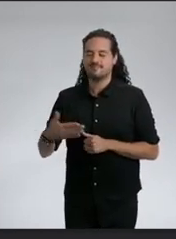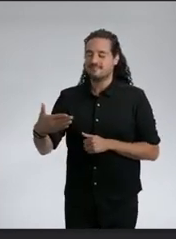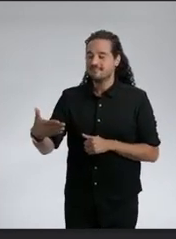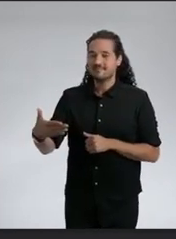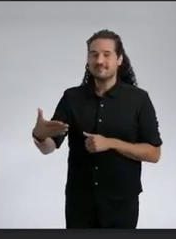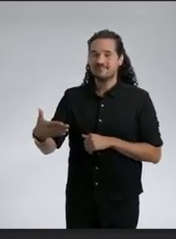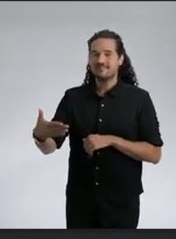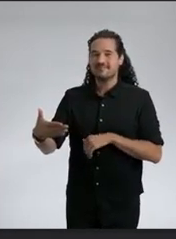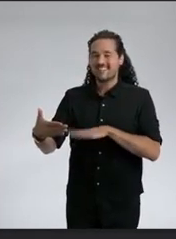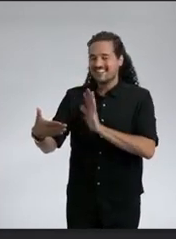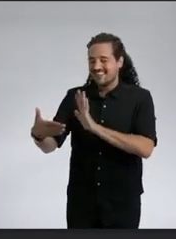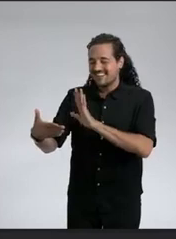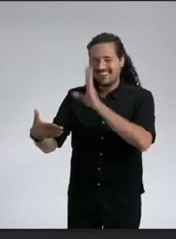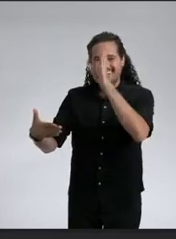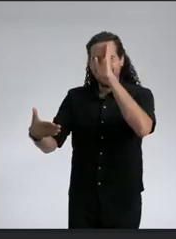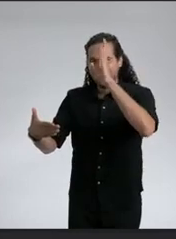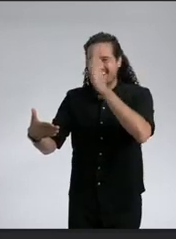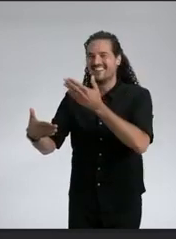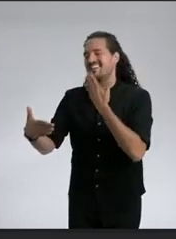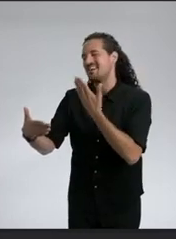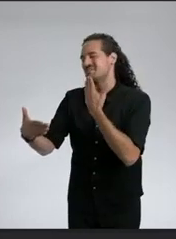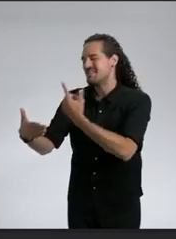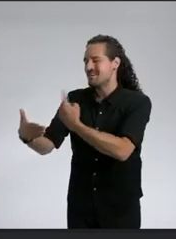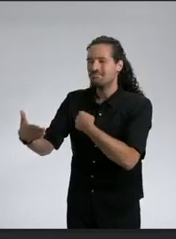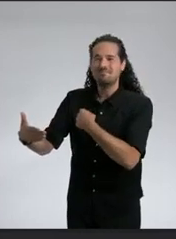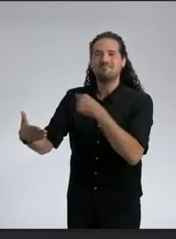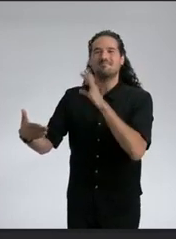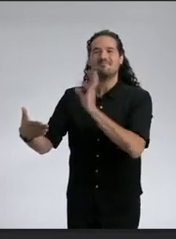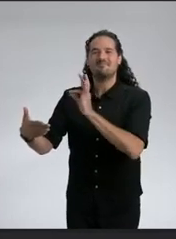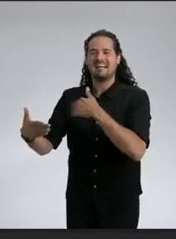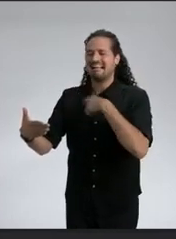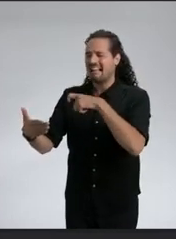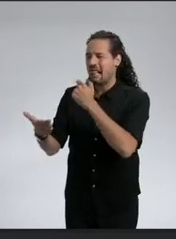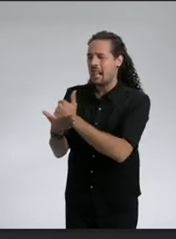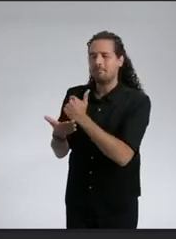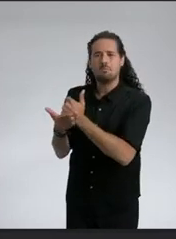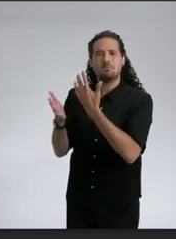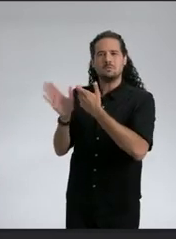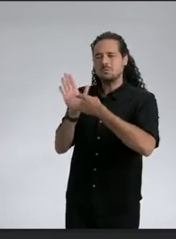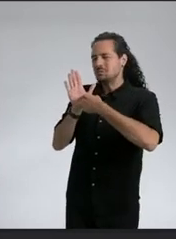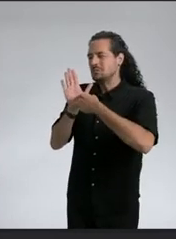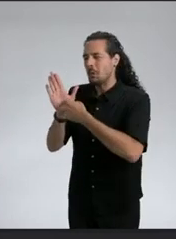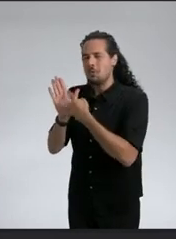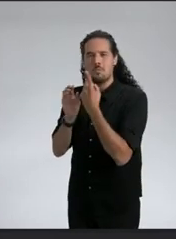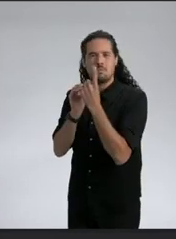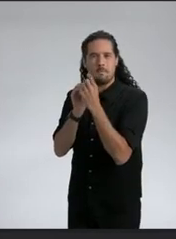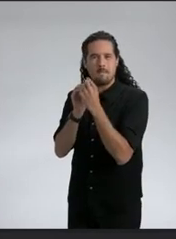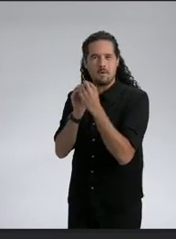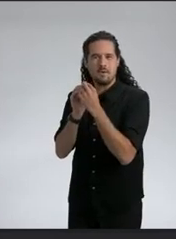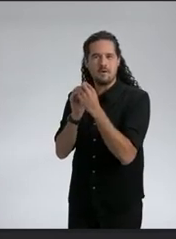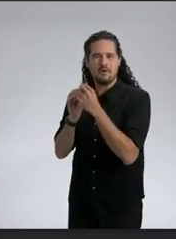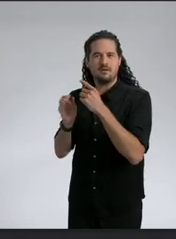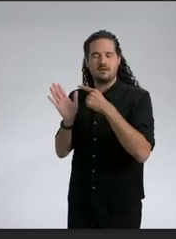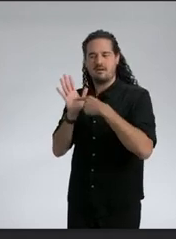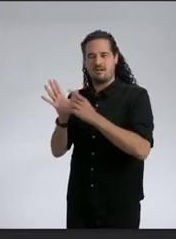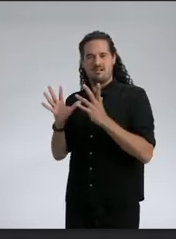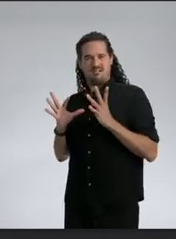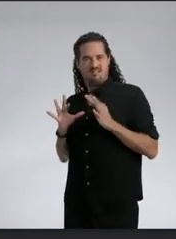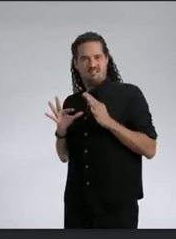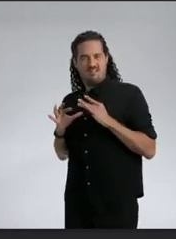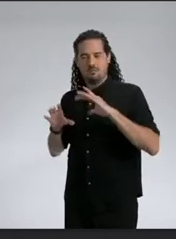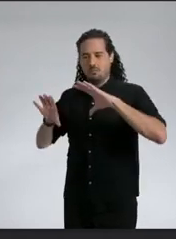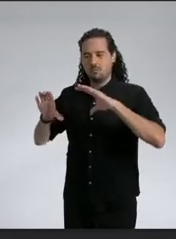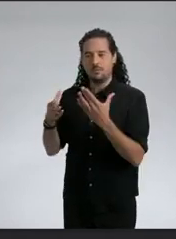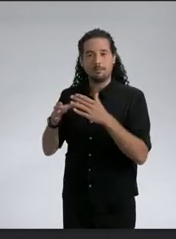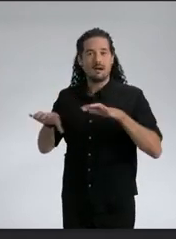Bonjour. Hey everyone, thanks for joining. We're going to need your help with this one last demo to really demonstrate the power of group activities.